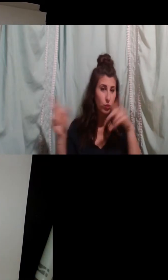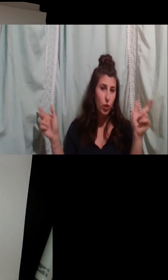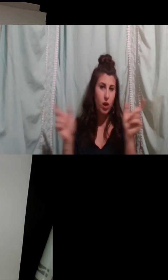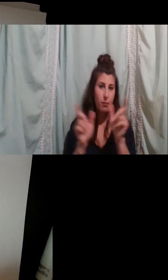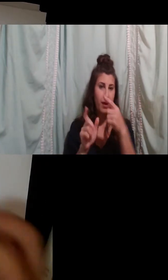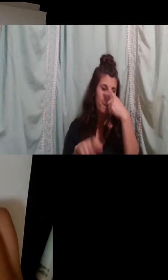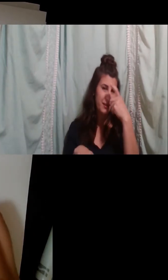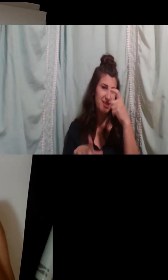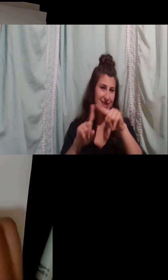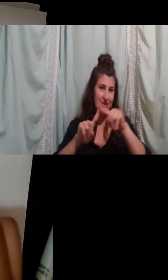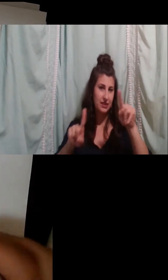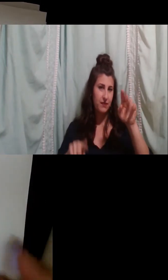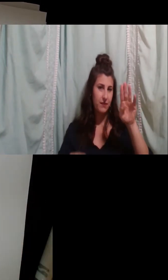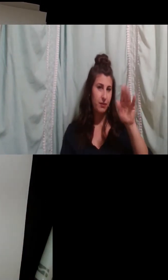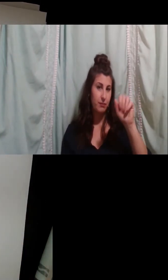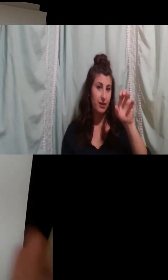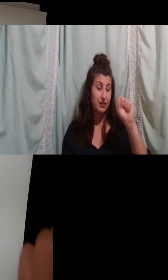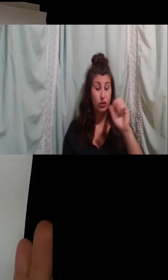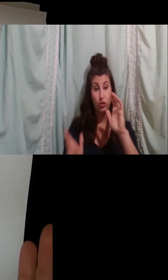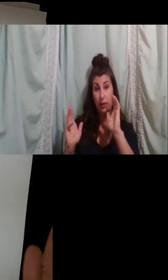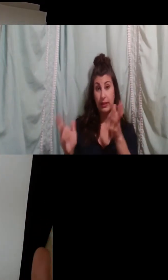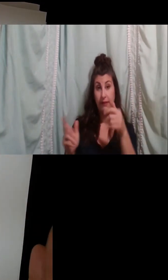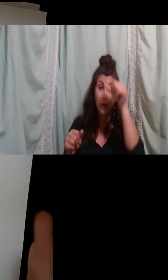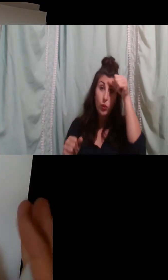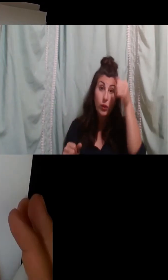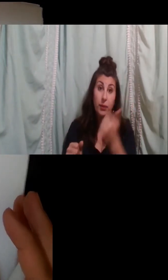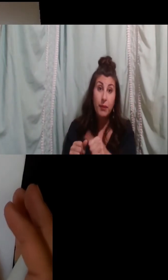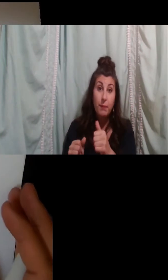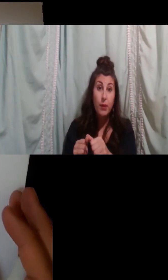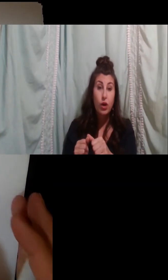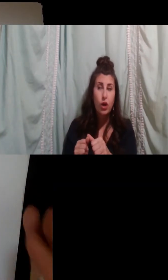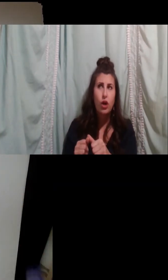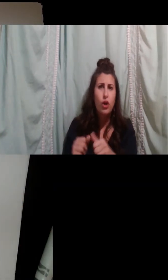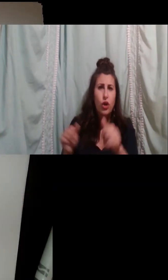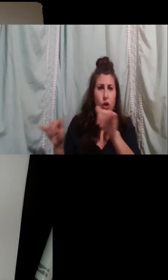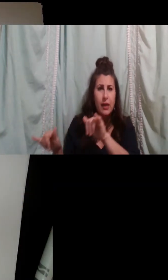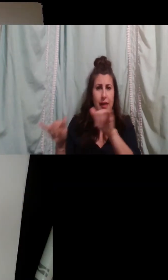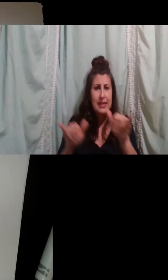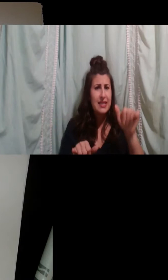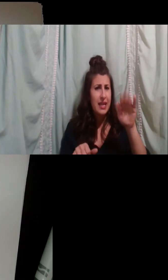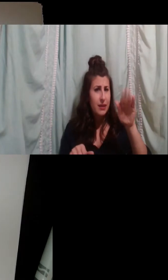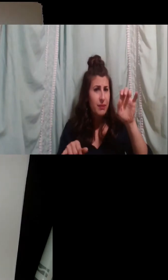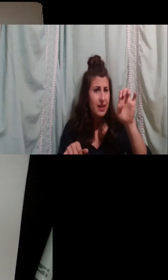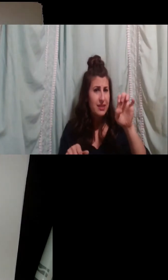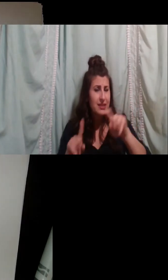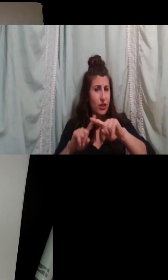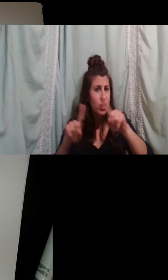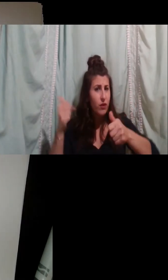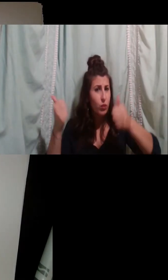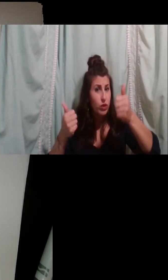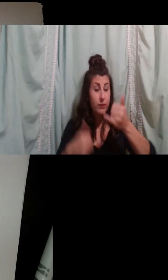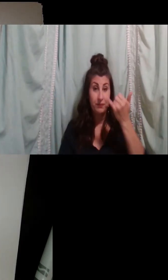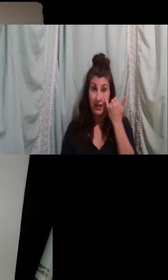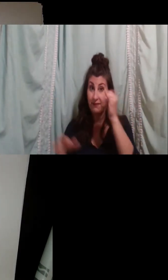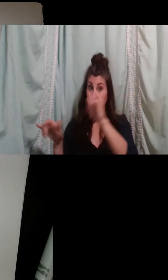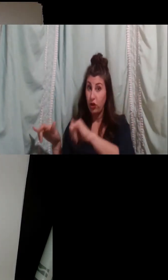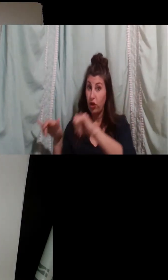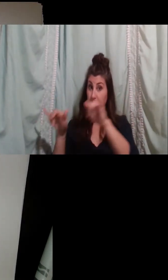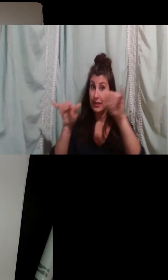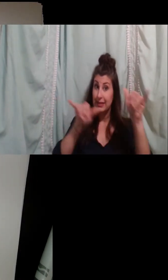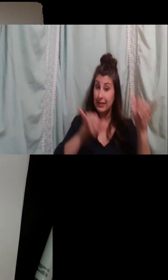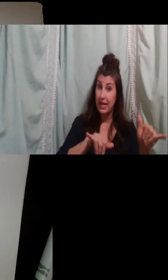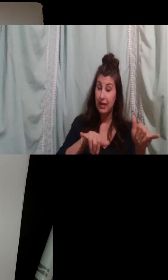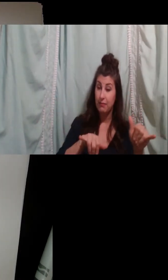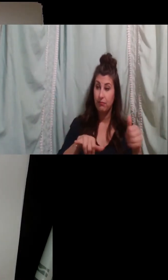combine because they're different bases, so just leave it. Alright, remember, ask yourself, are they the same bases or are they different? If they're the